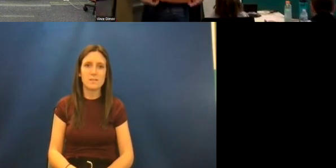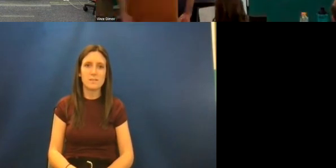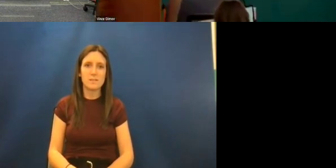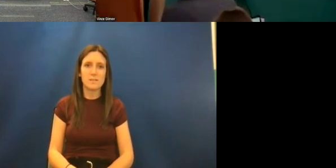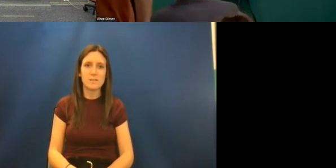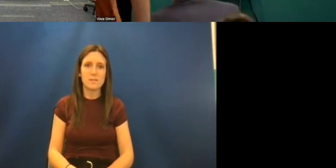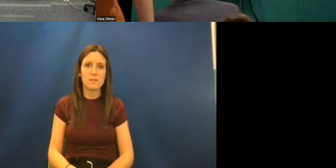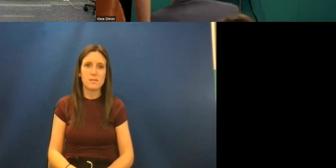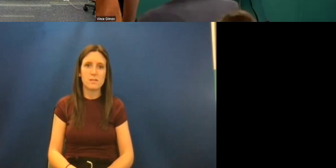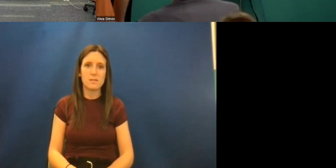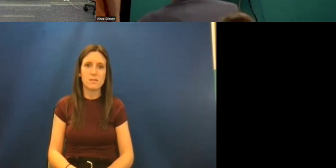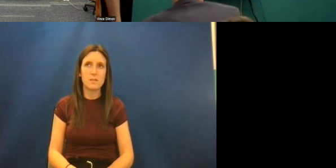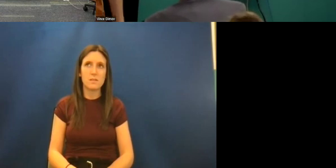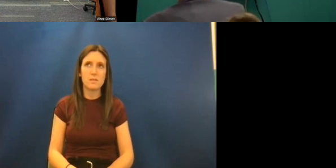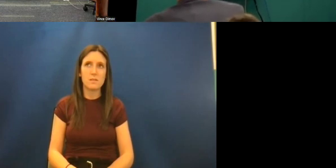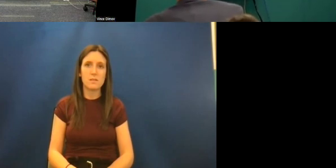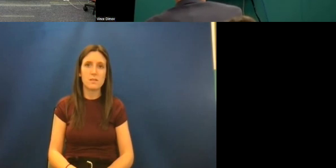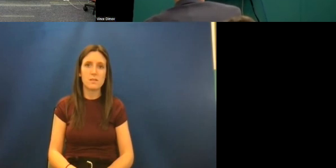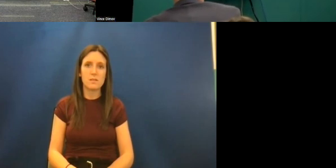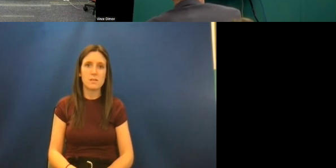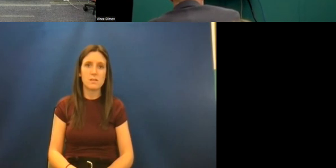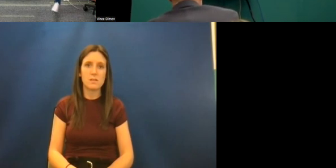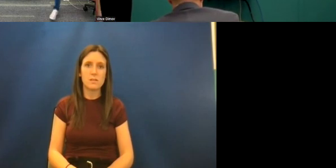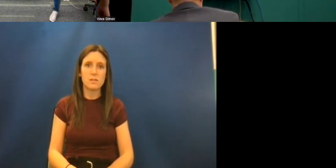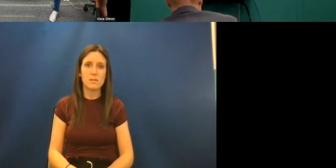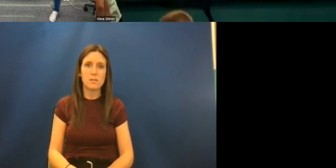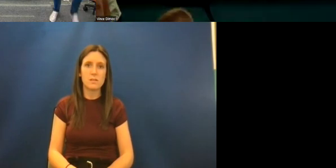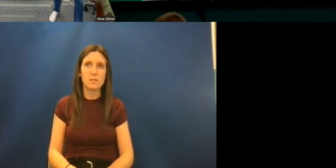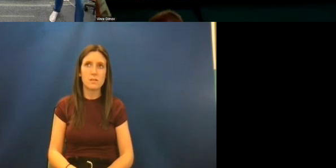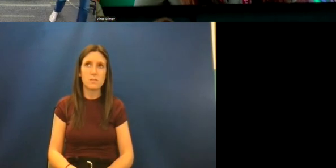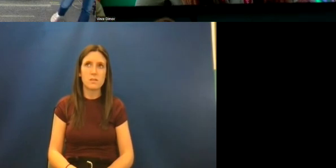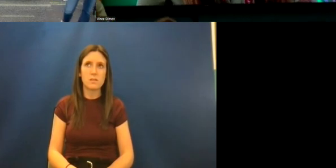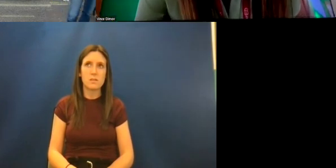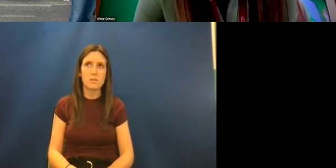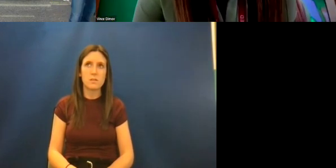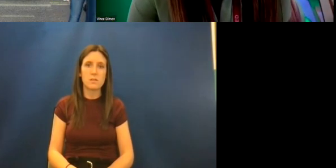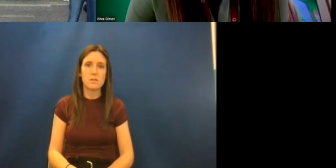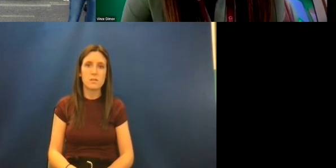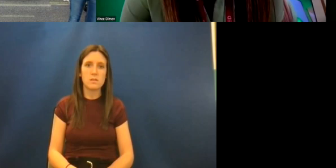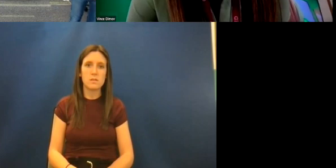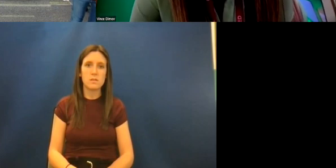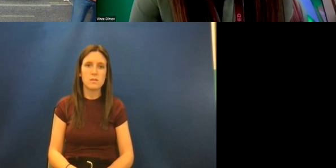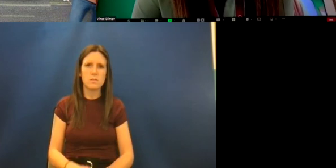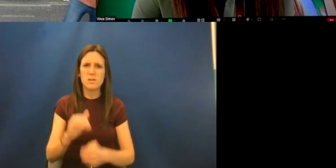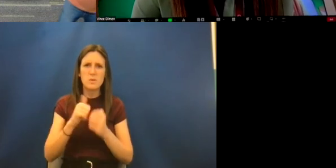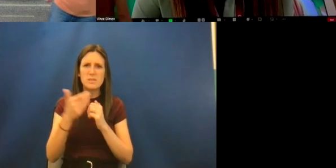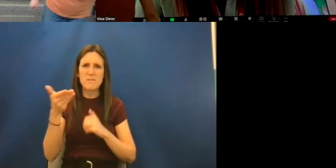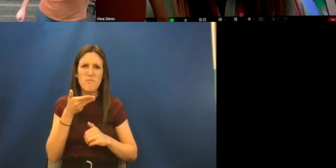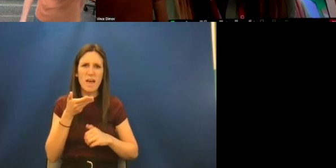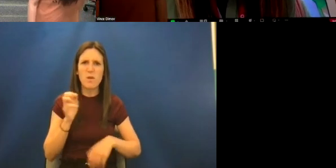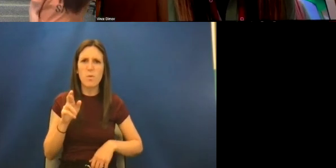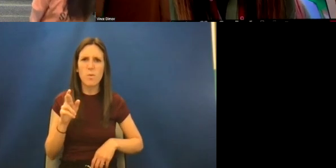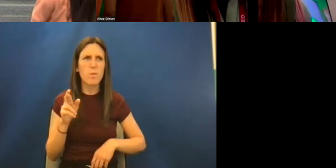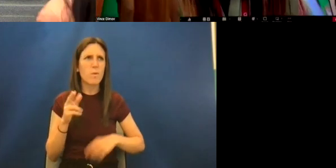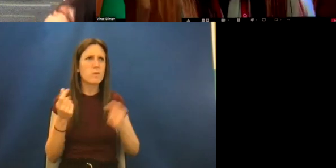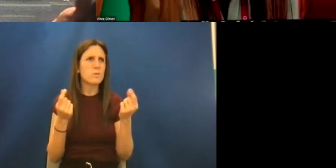What is my invite? Oh, can I just invite you? How do I do this? Do an